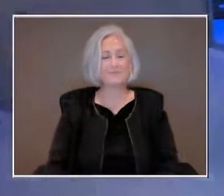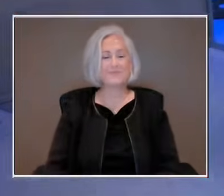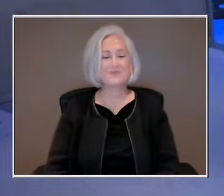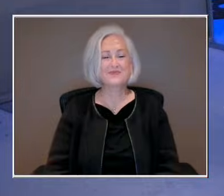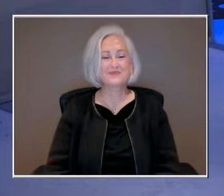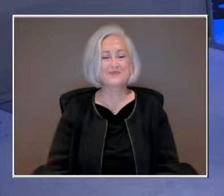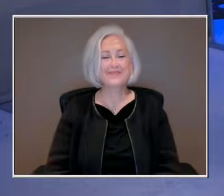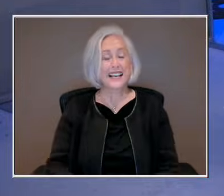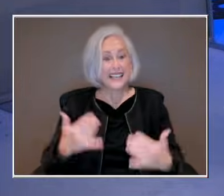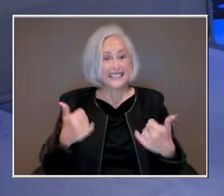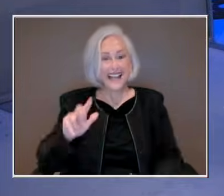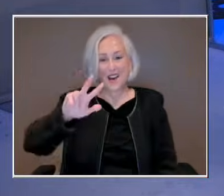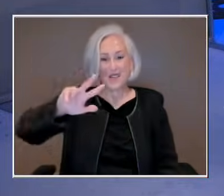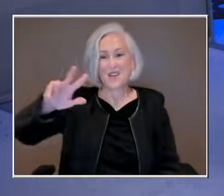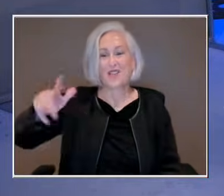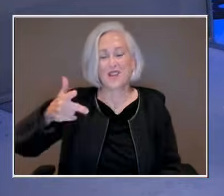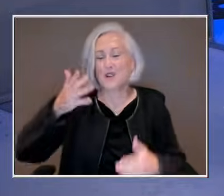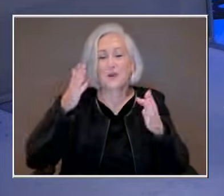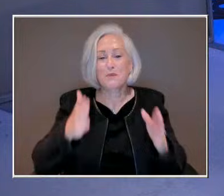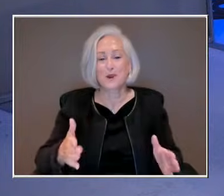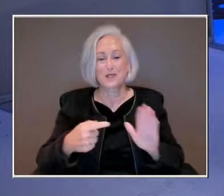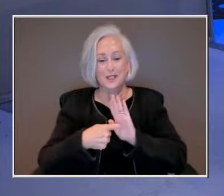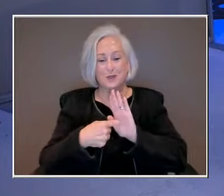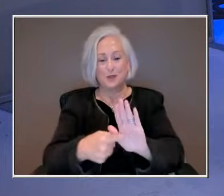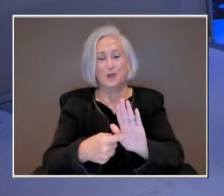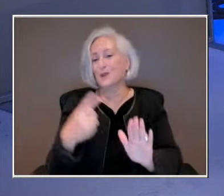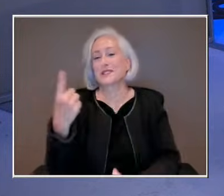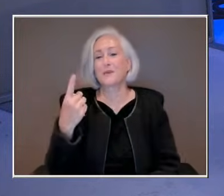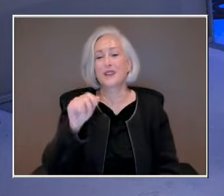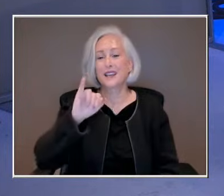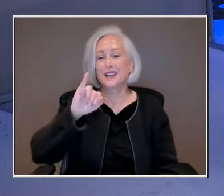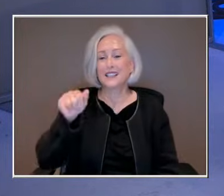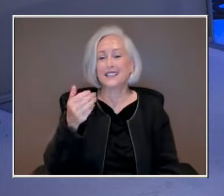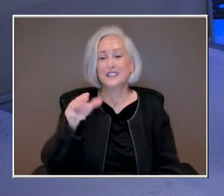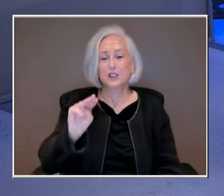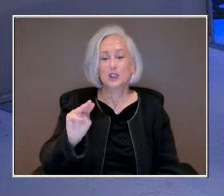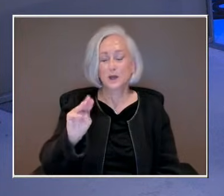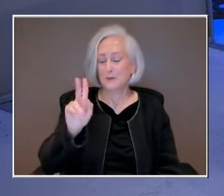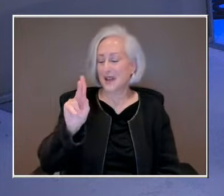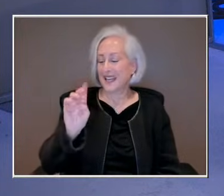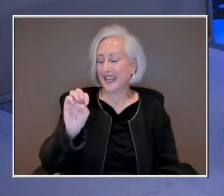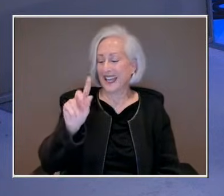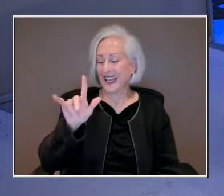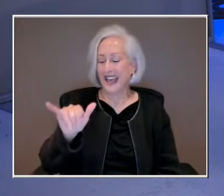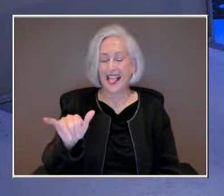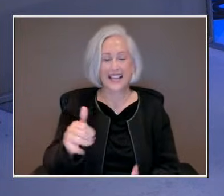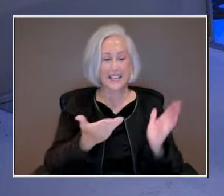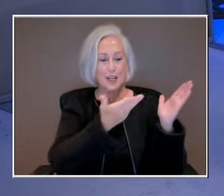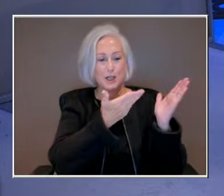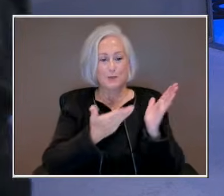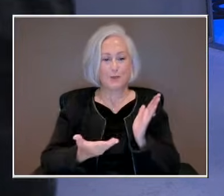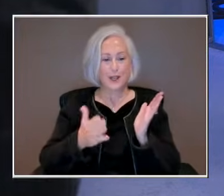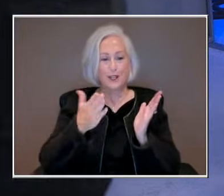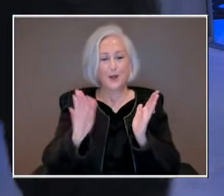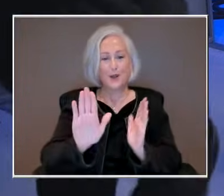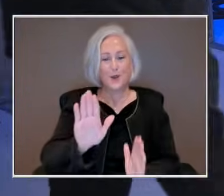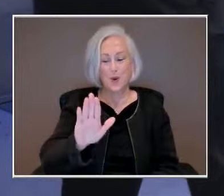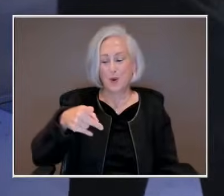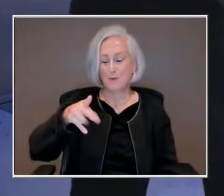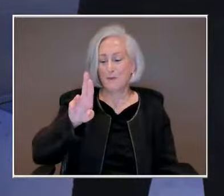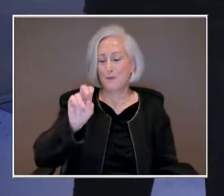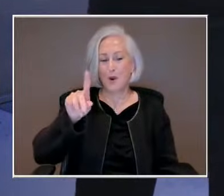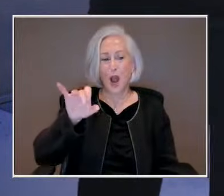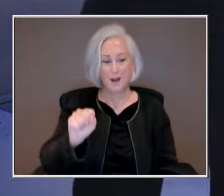guest who has a little show and tell. We have Jim Kelly. Come on over here, Jim. All right. And bring your props with you. Yay, Jim.